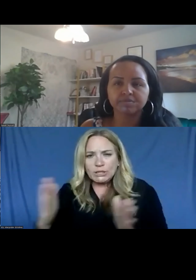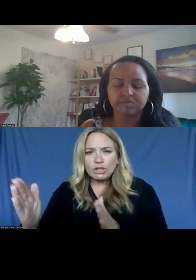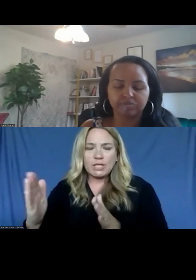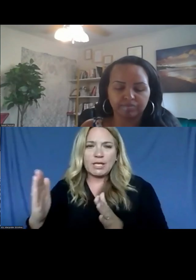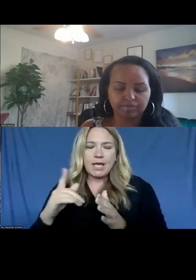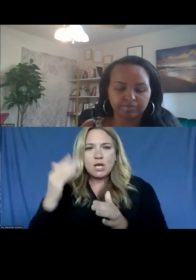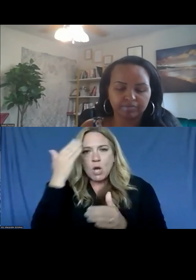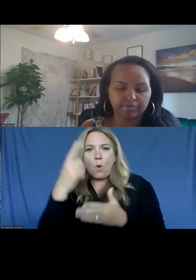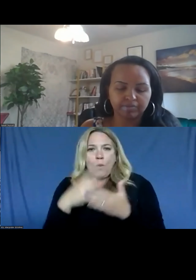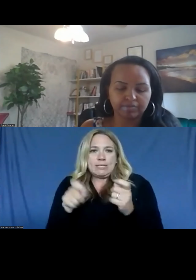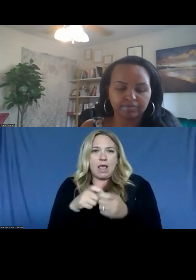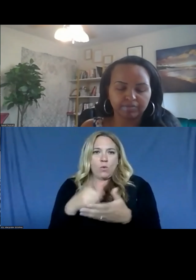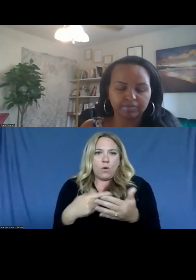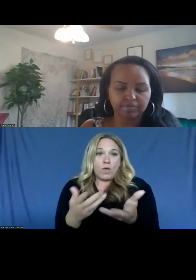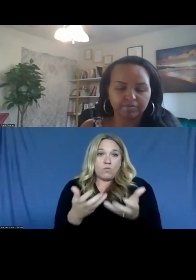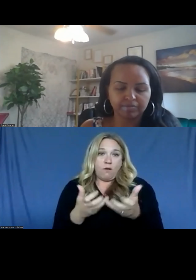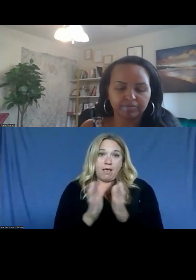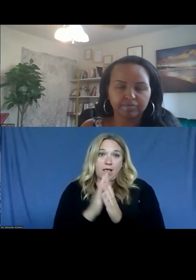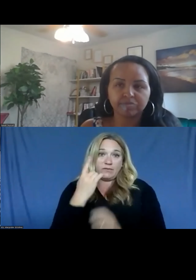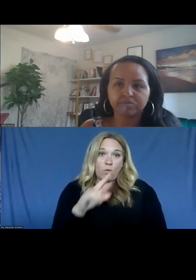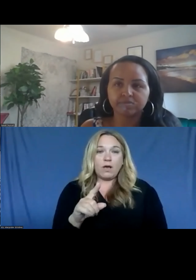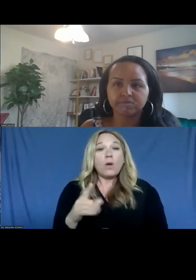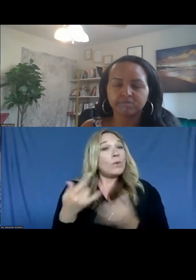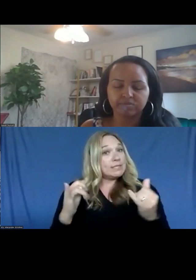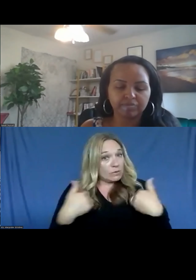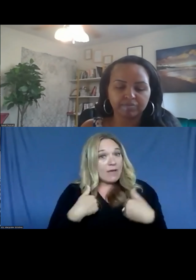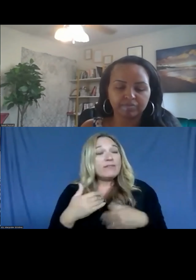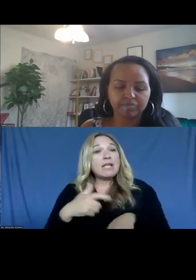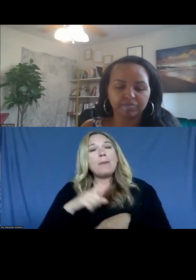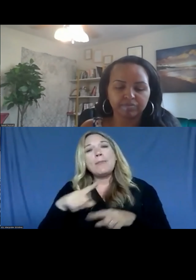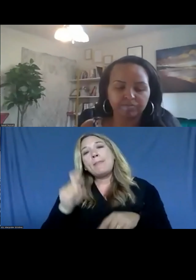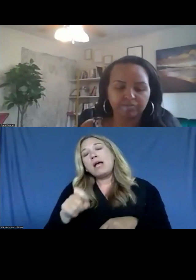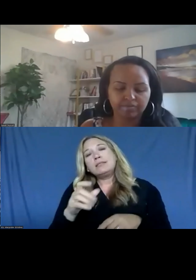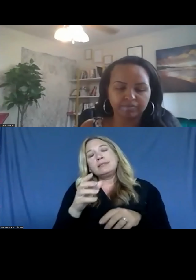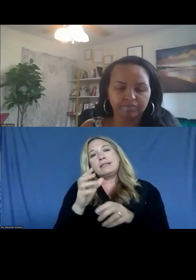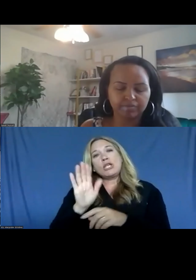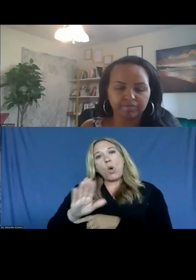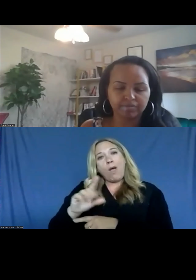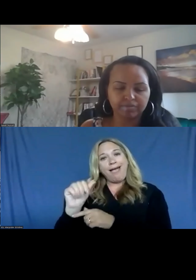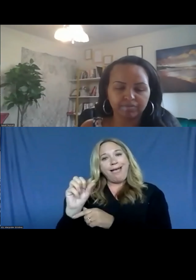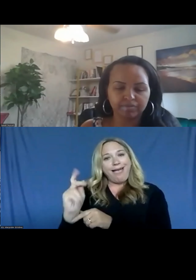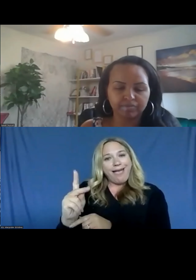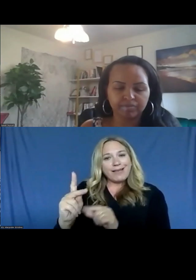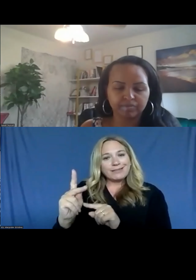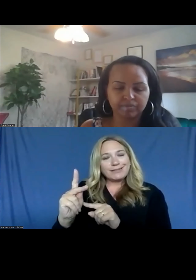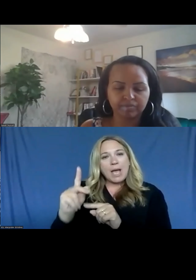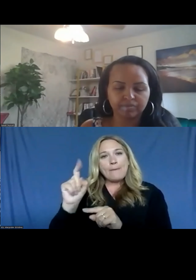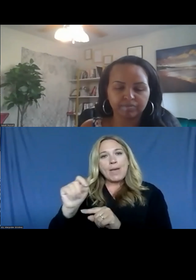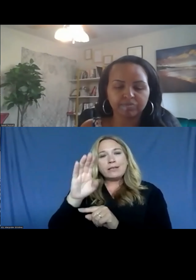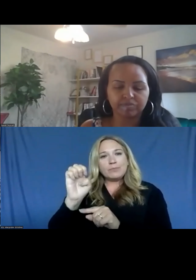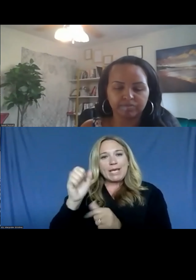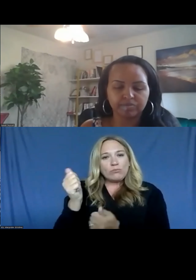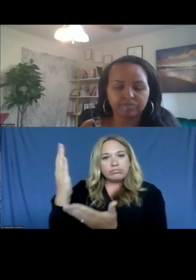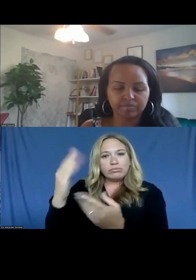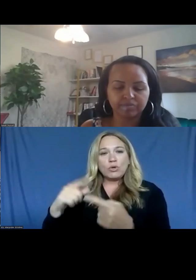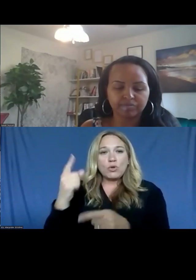So I will say that there is still time, but you've got to get your ask to the right place to be